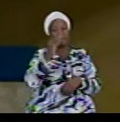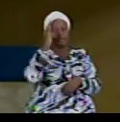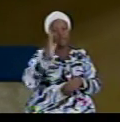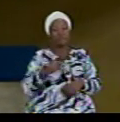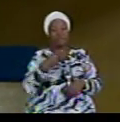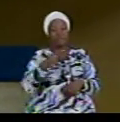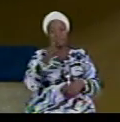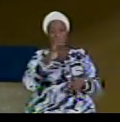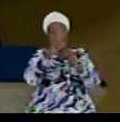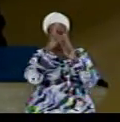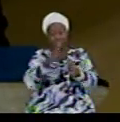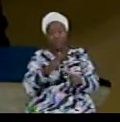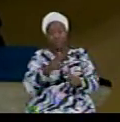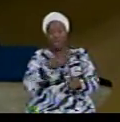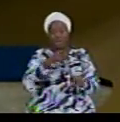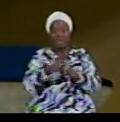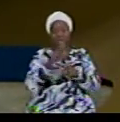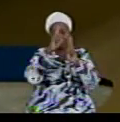and as honored